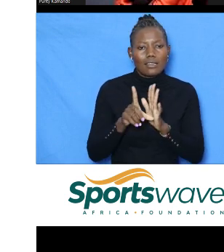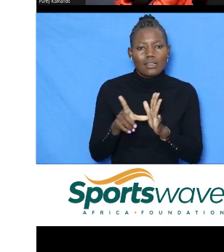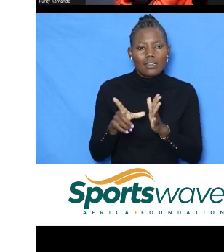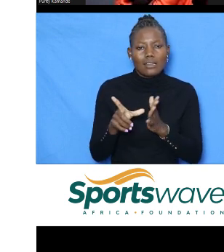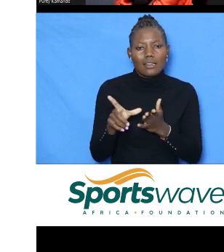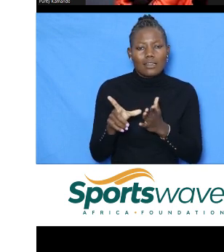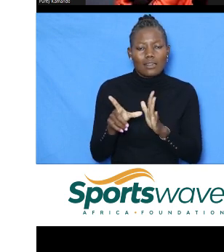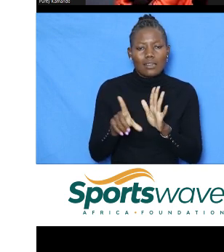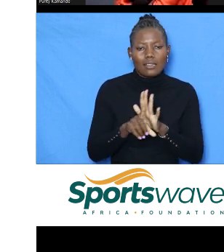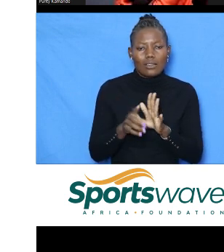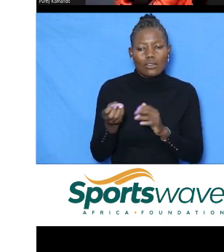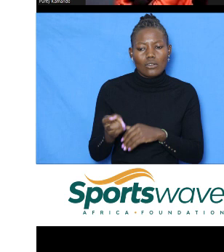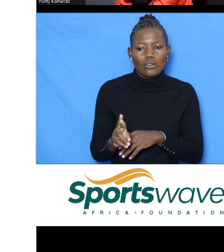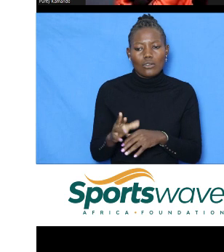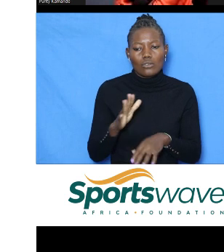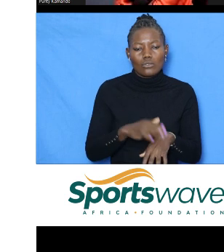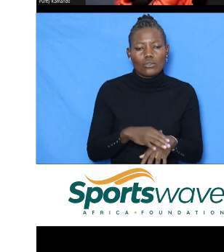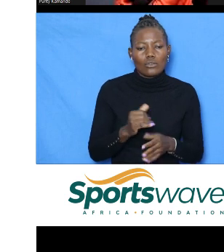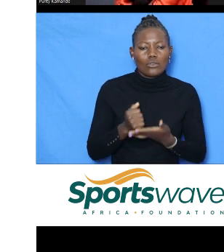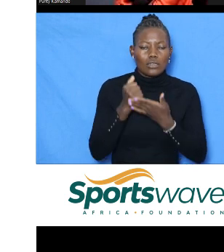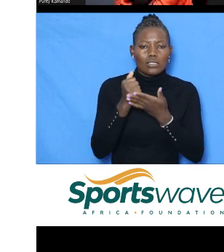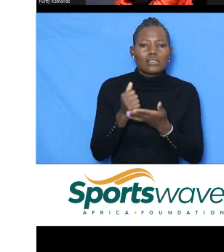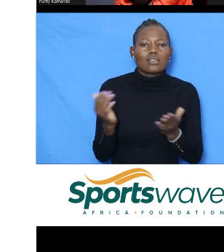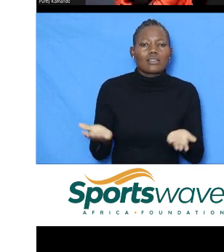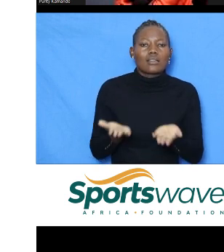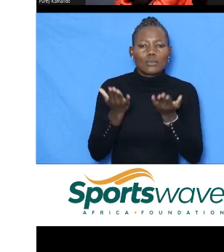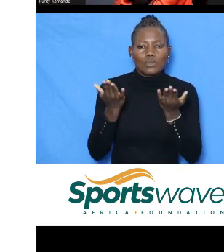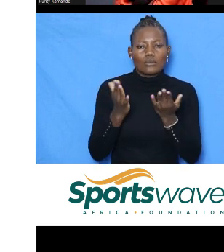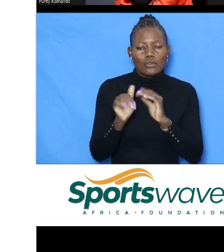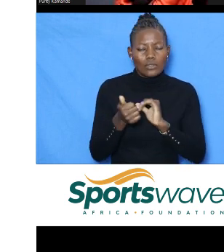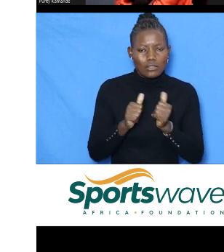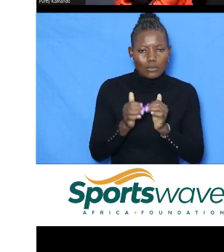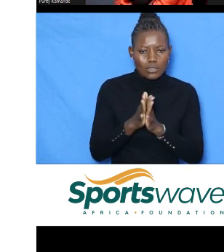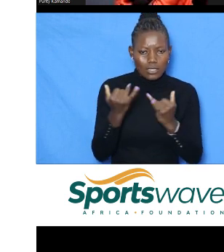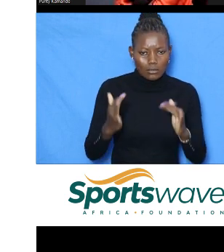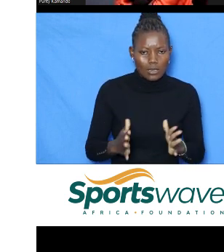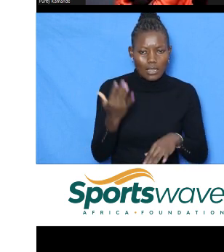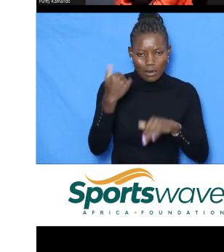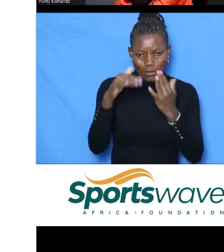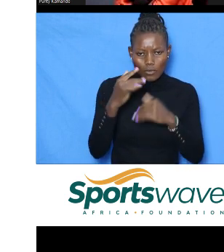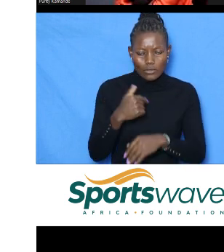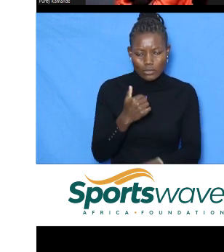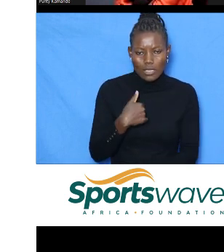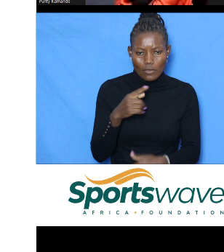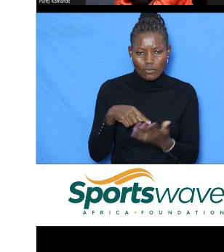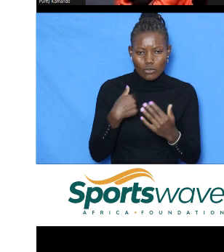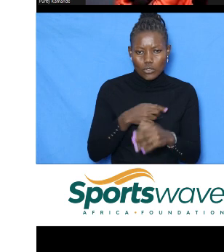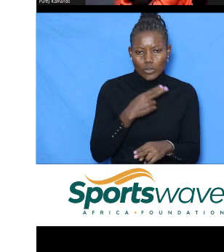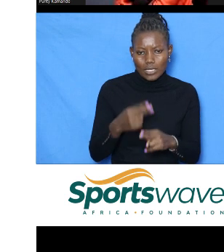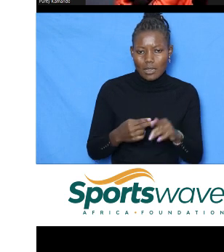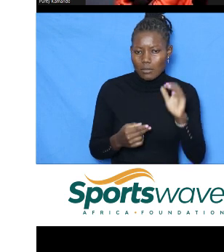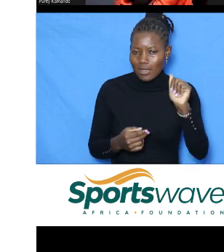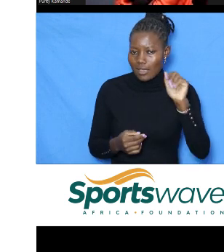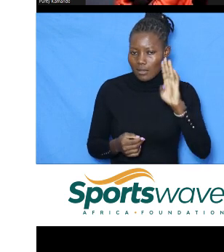effective at improving sporting and athletic performance. So we have what we refer to as the A,